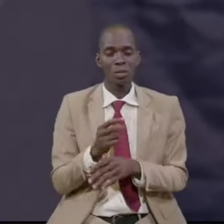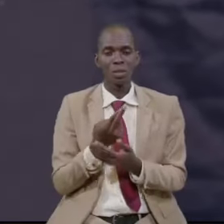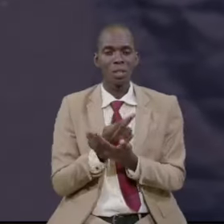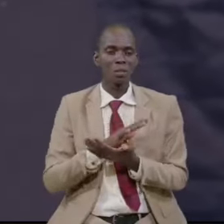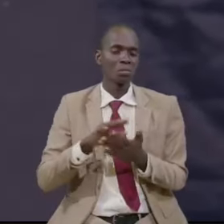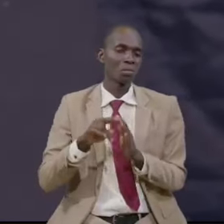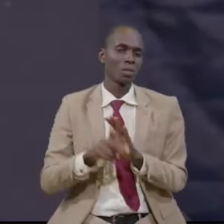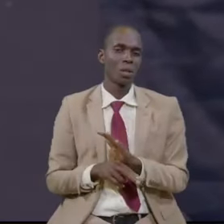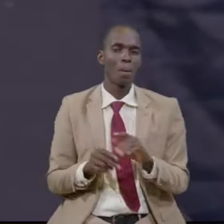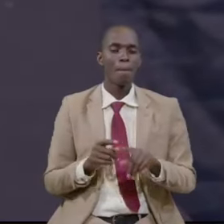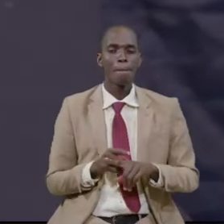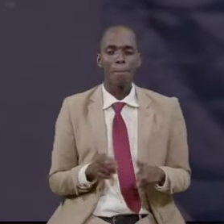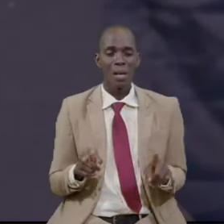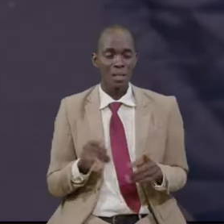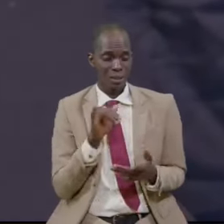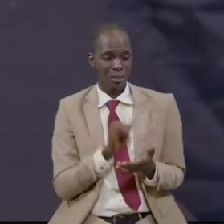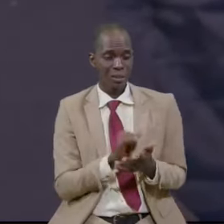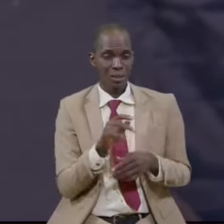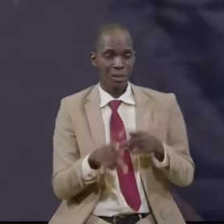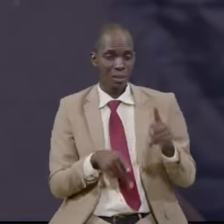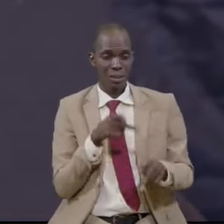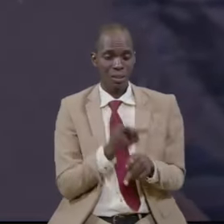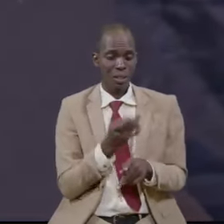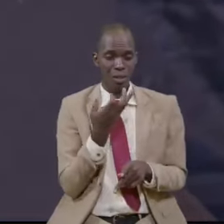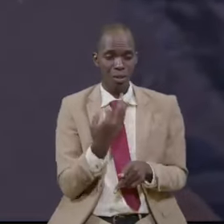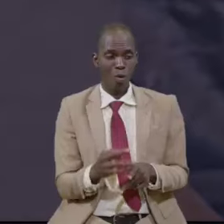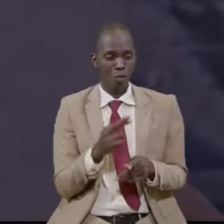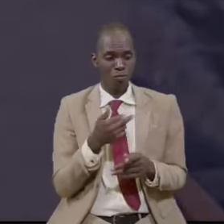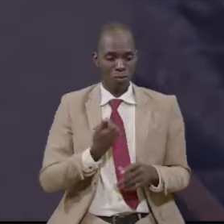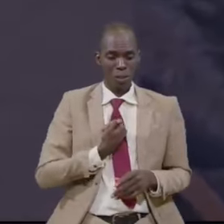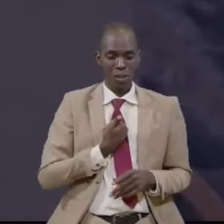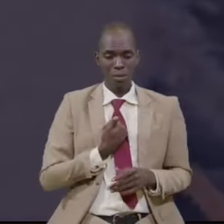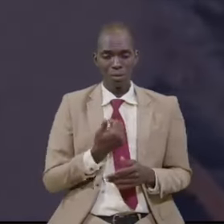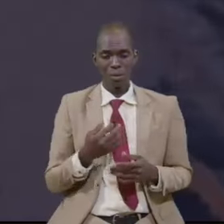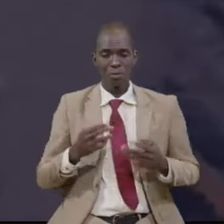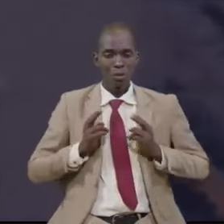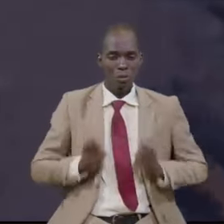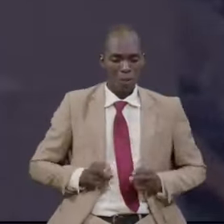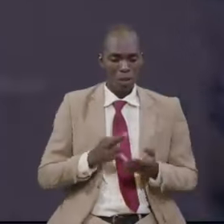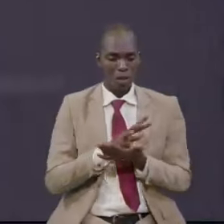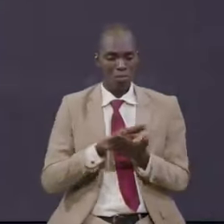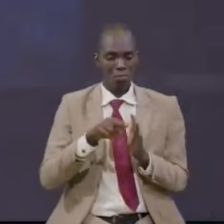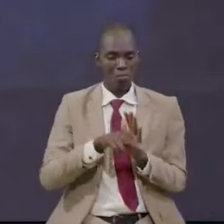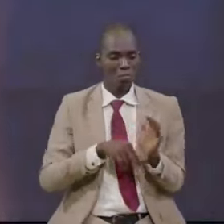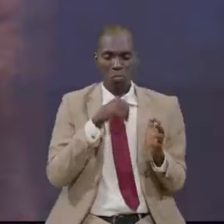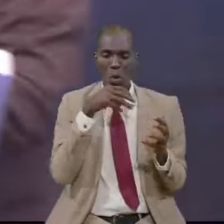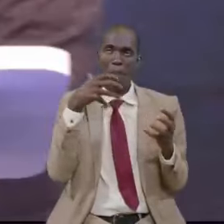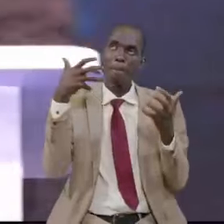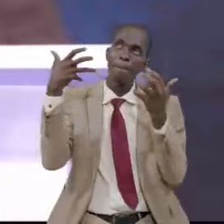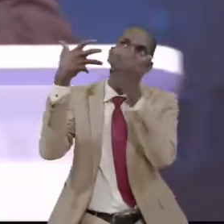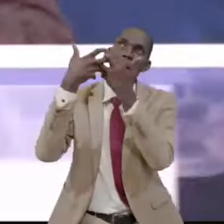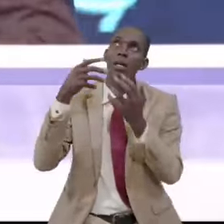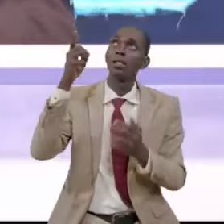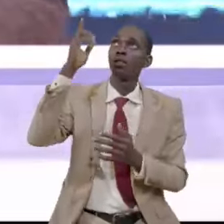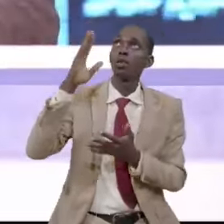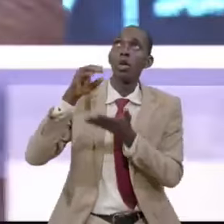does not match the expectation of the Lord. That's why the Lord is saying,